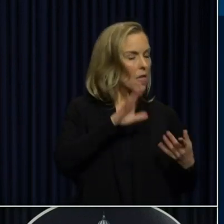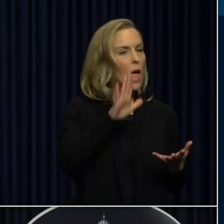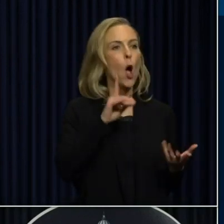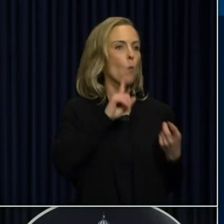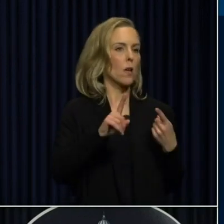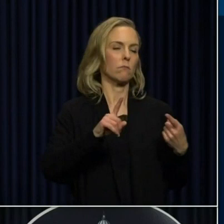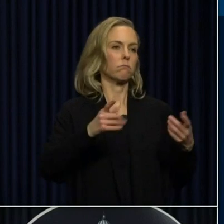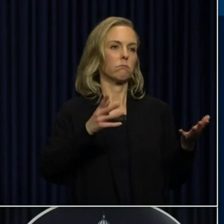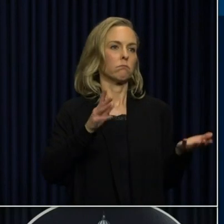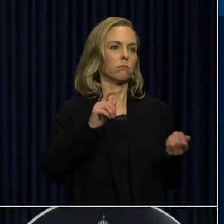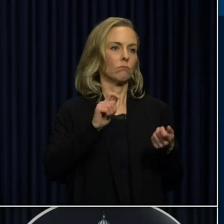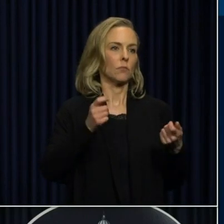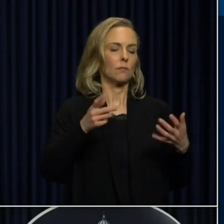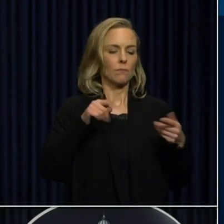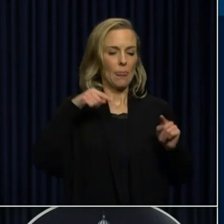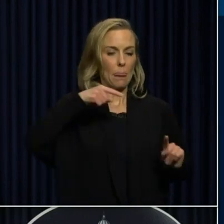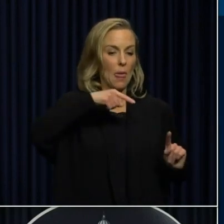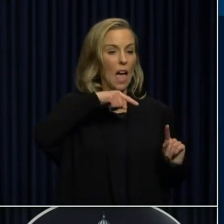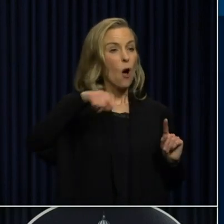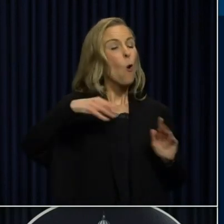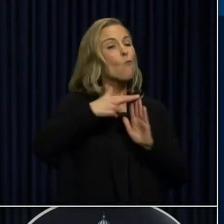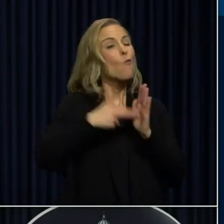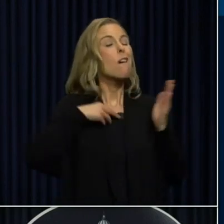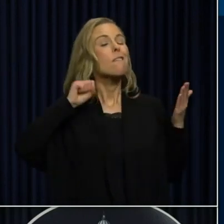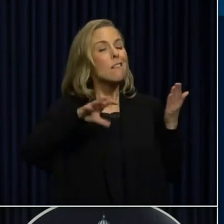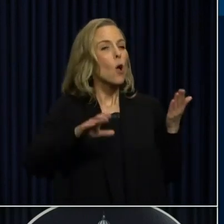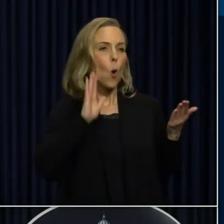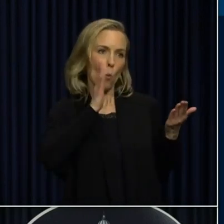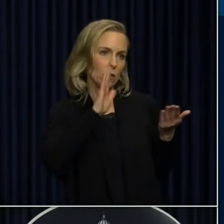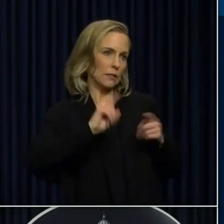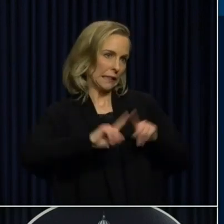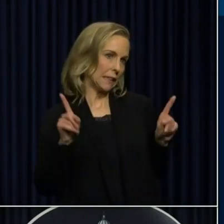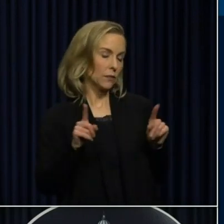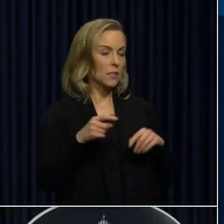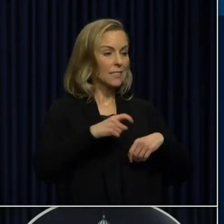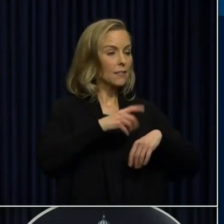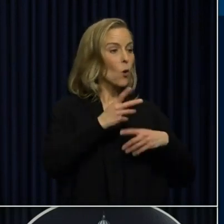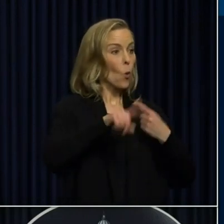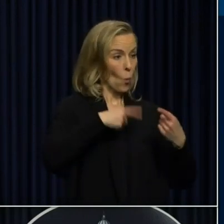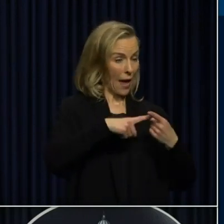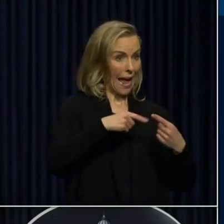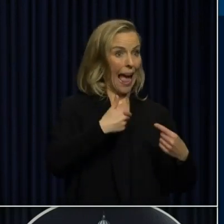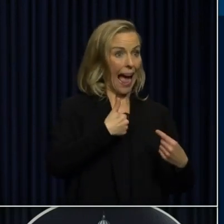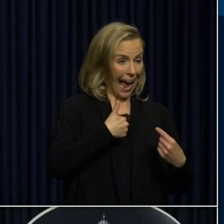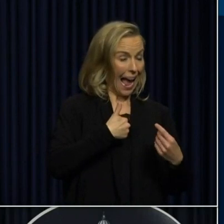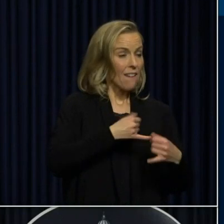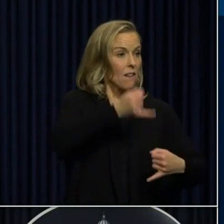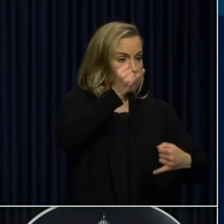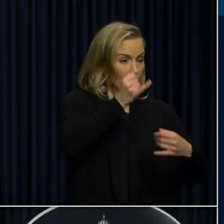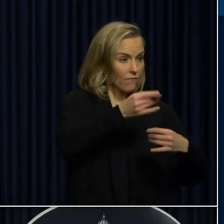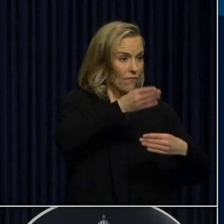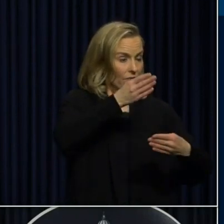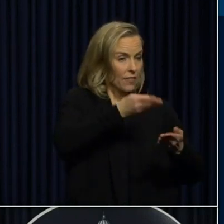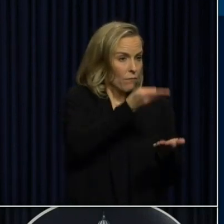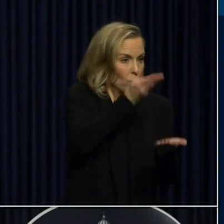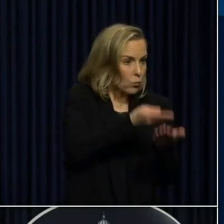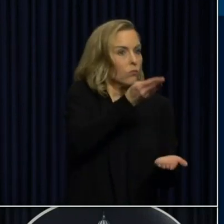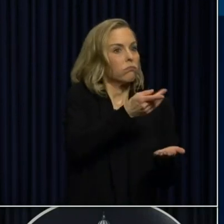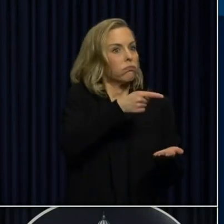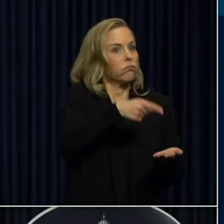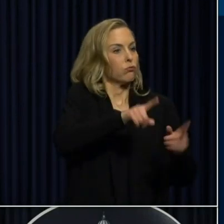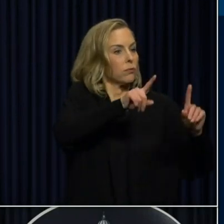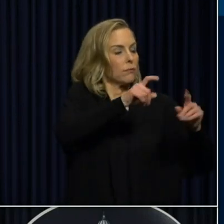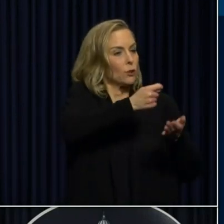be gradual and phased, but the timing of a vaccine or proven